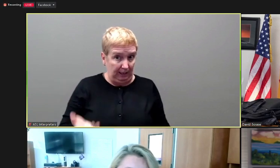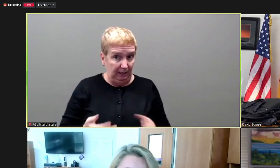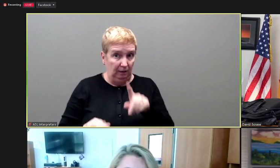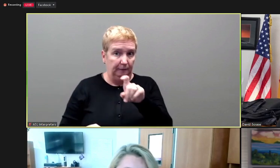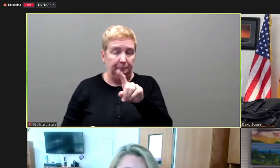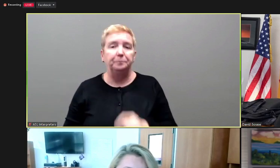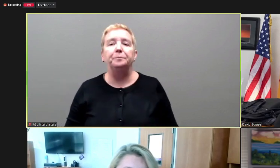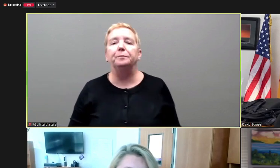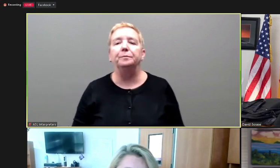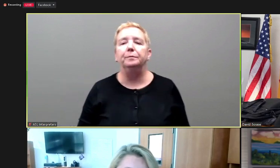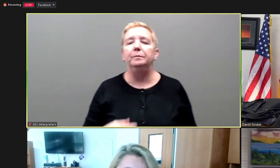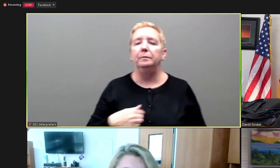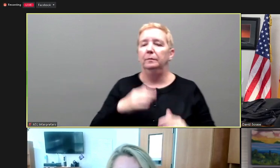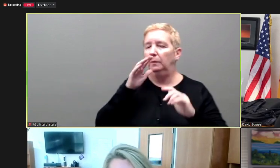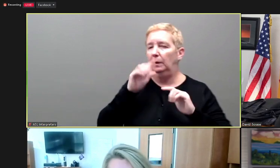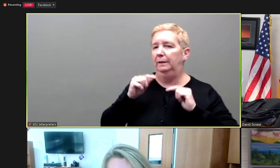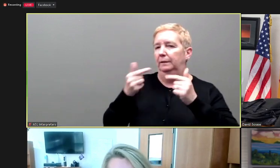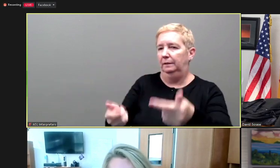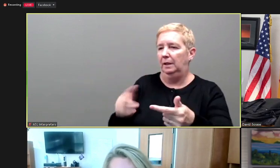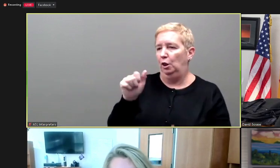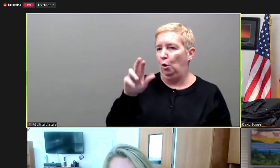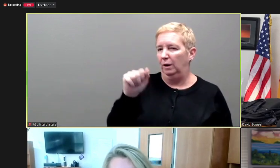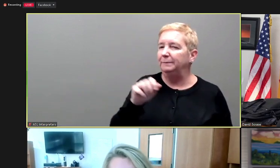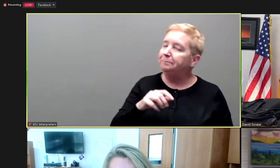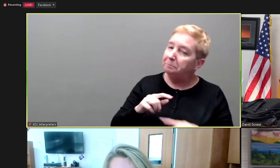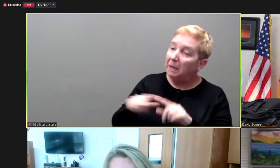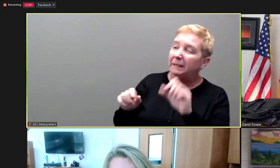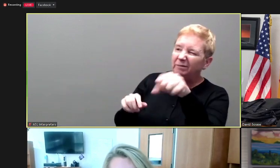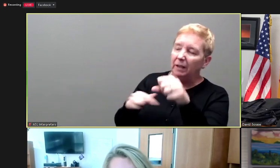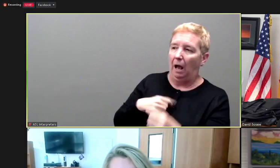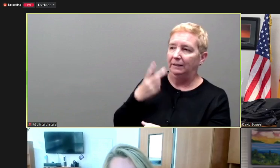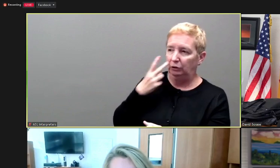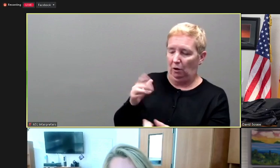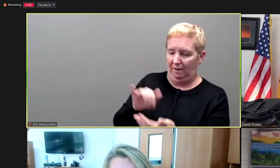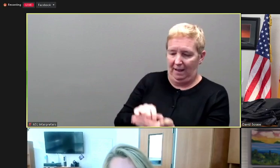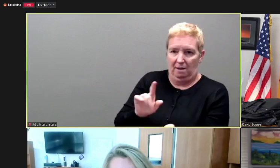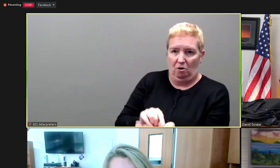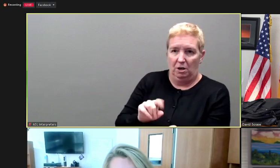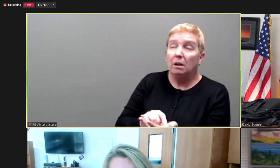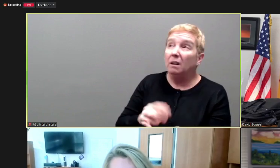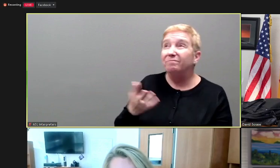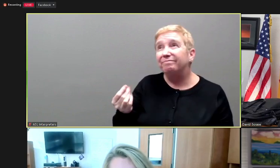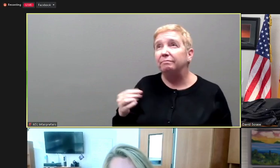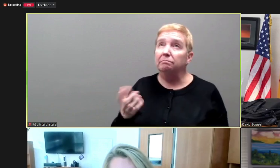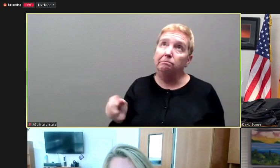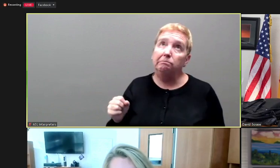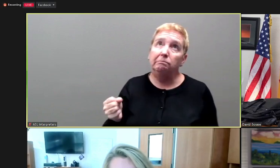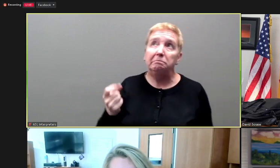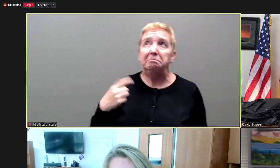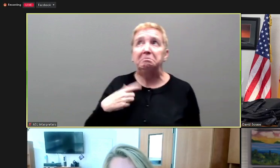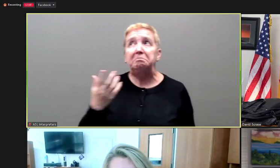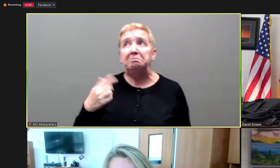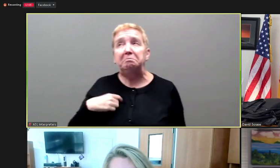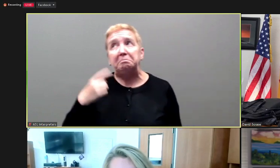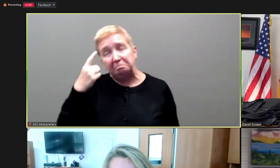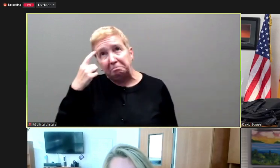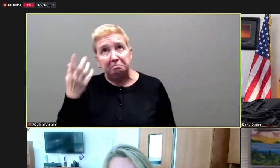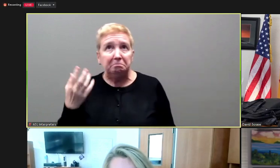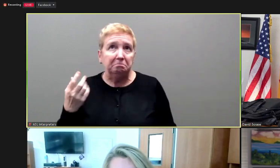Yeah, I'm going to turn that over to Laura, but I saw that article. It does make sense. I know a lot of our